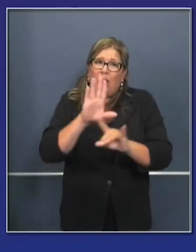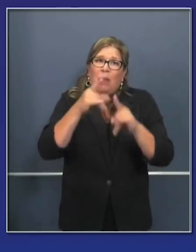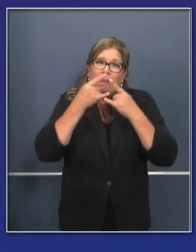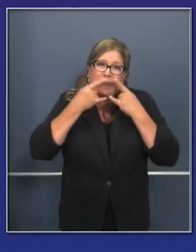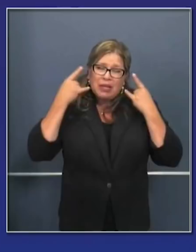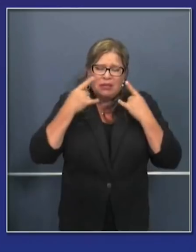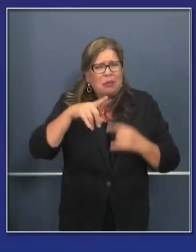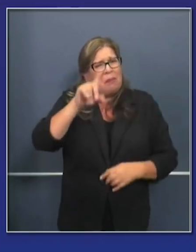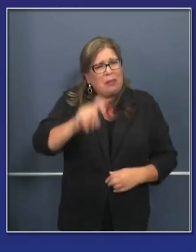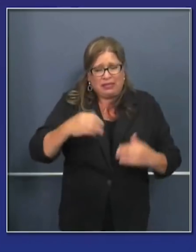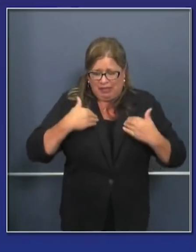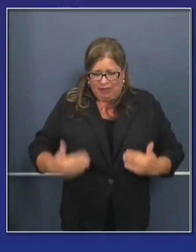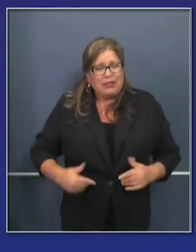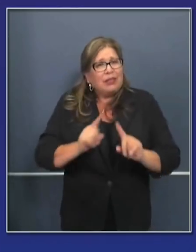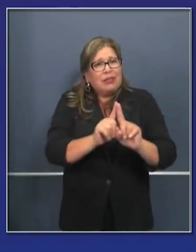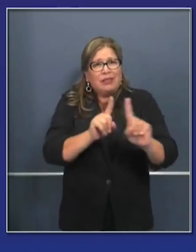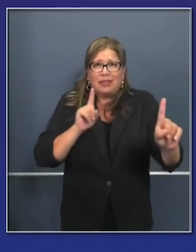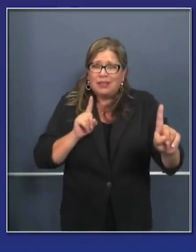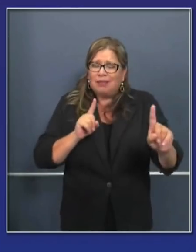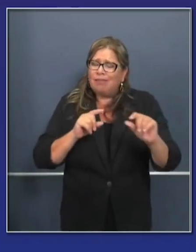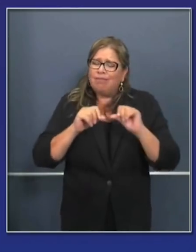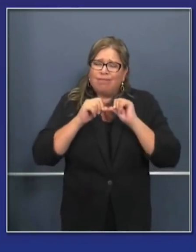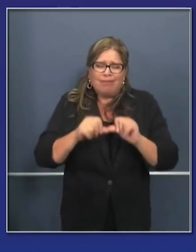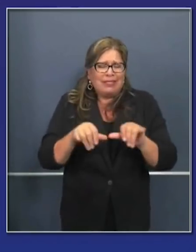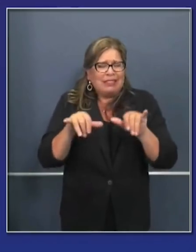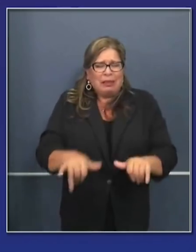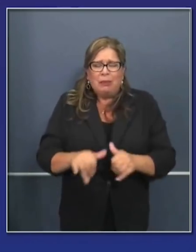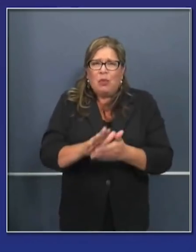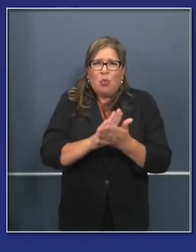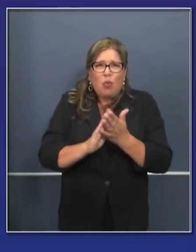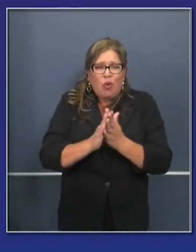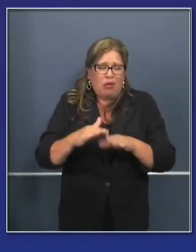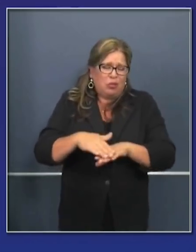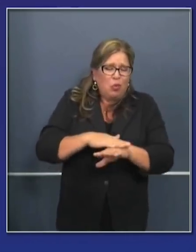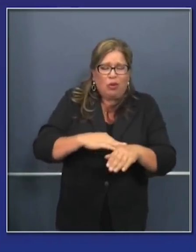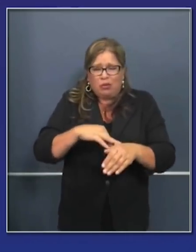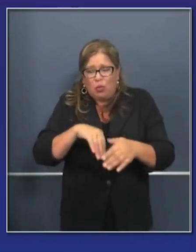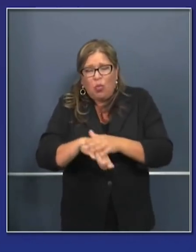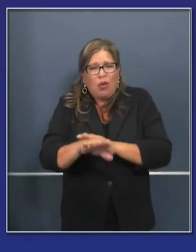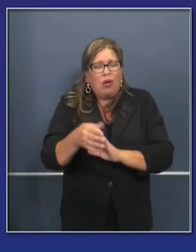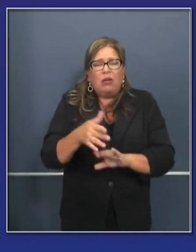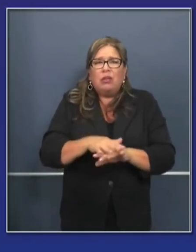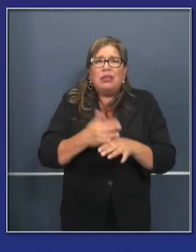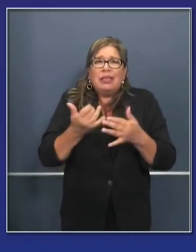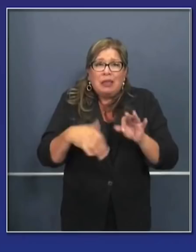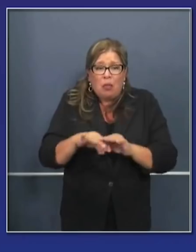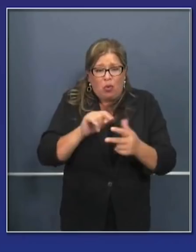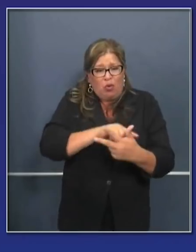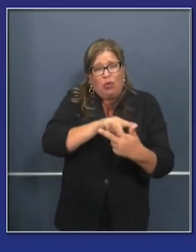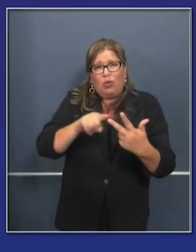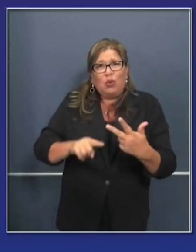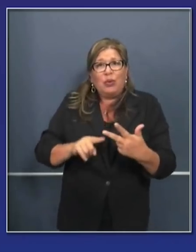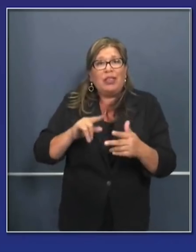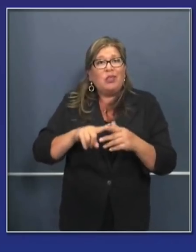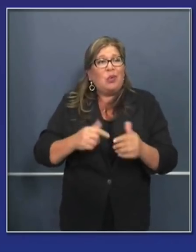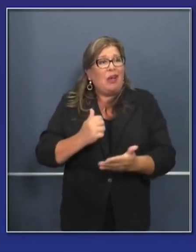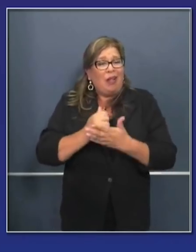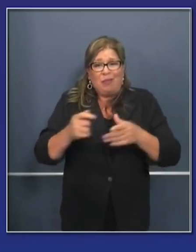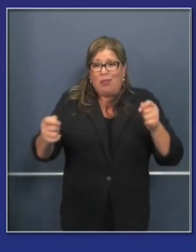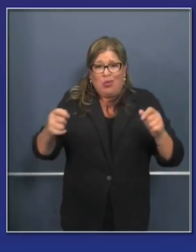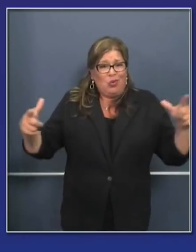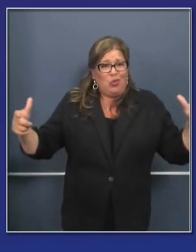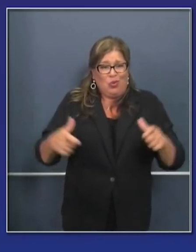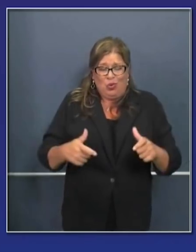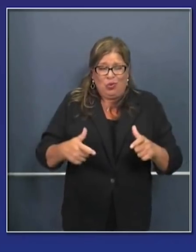physical distancing, continue the hygiene that is so foundational in terms of mitigating the spread of this virus. We are